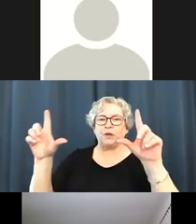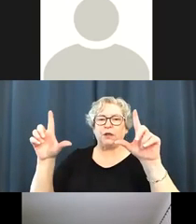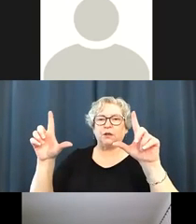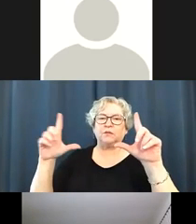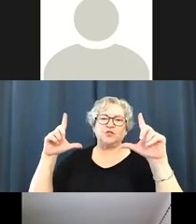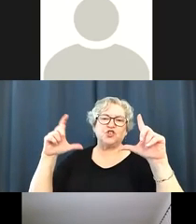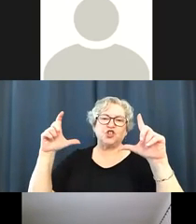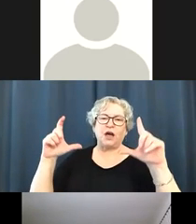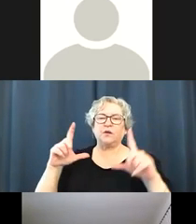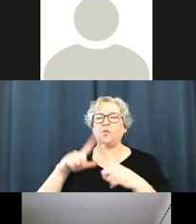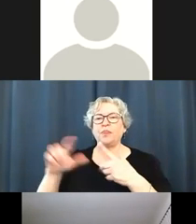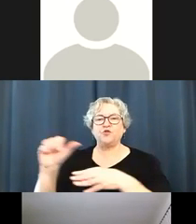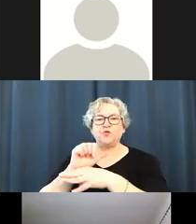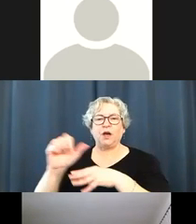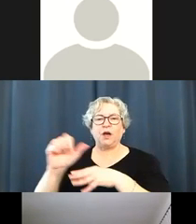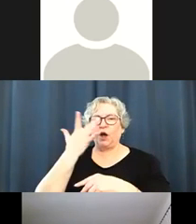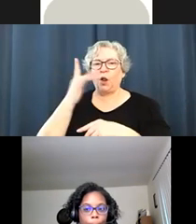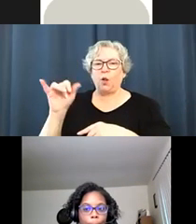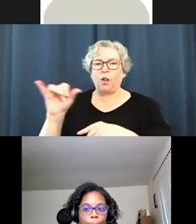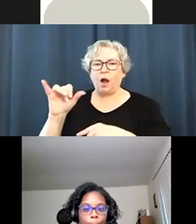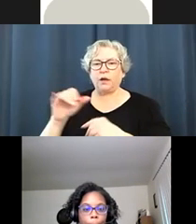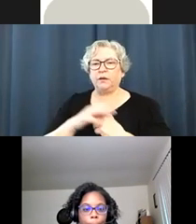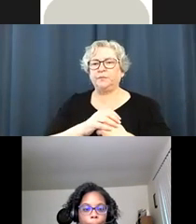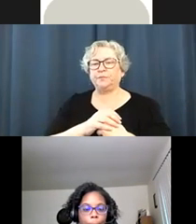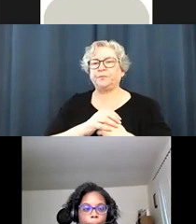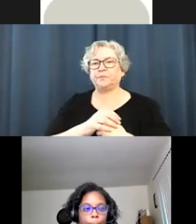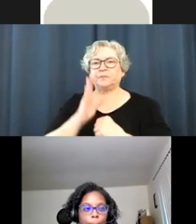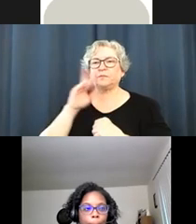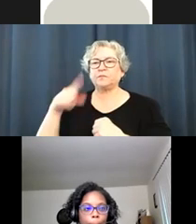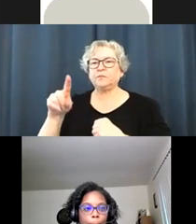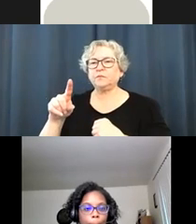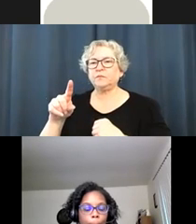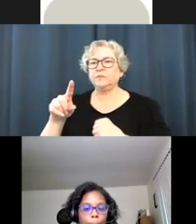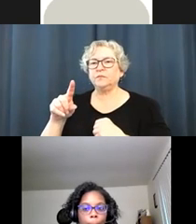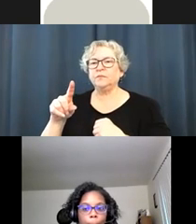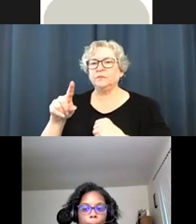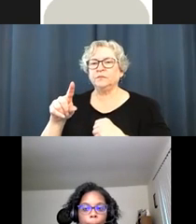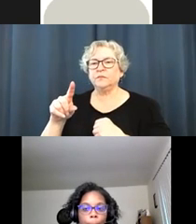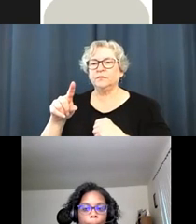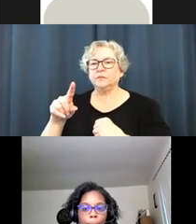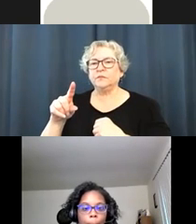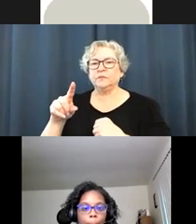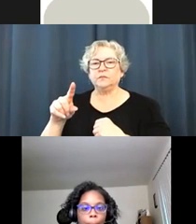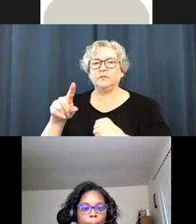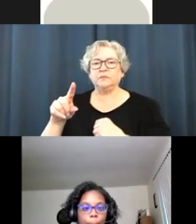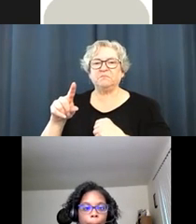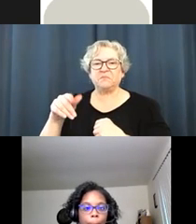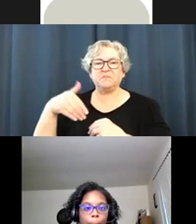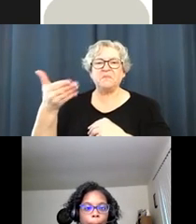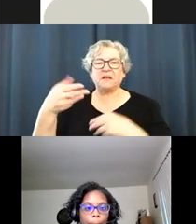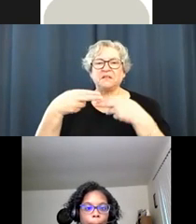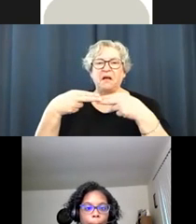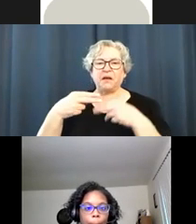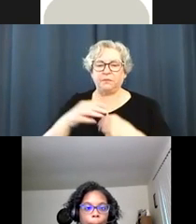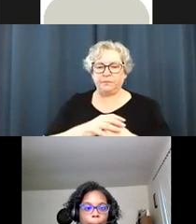our online training looked like. I just wanted you to see that. And I know you guys are going to get the slide, so you'll be able to see that better. We can go ahead to the next slide as well.